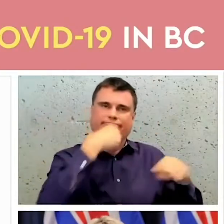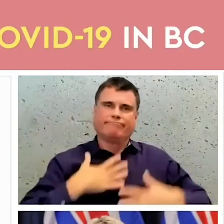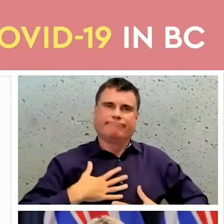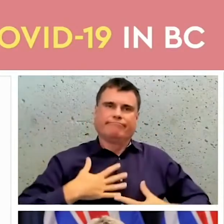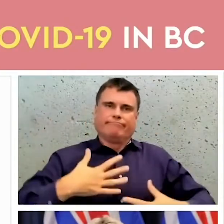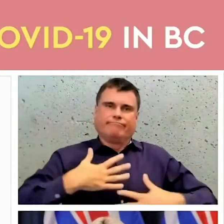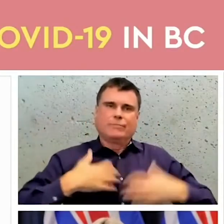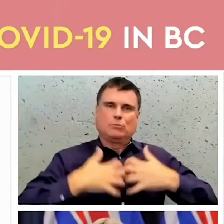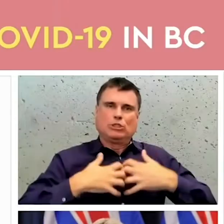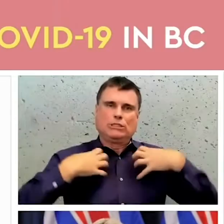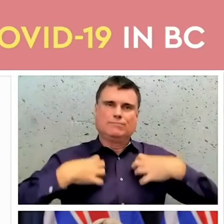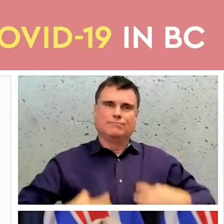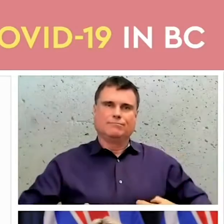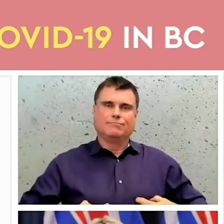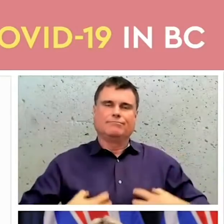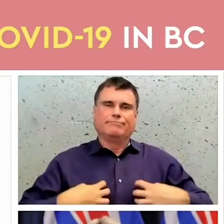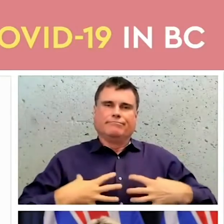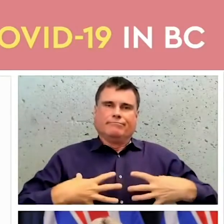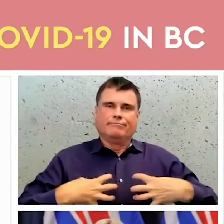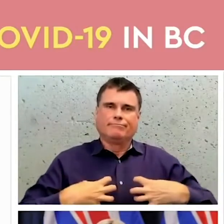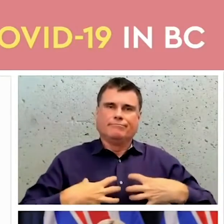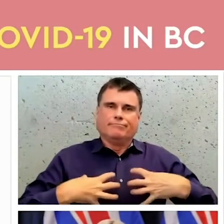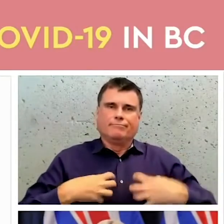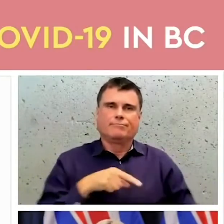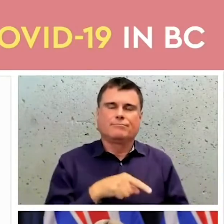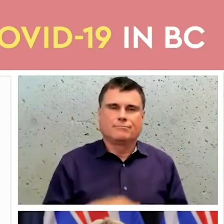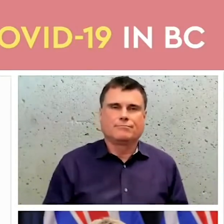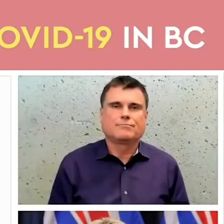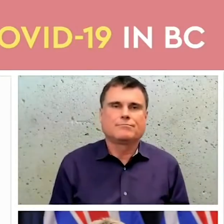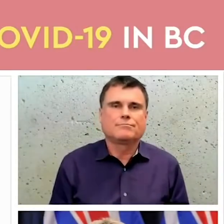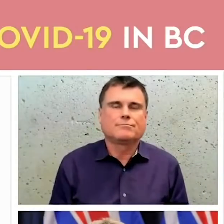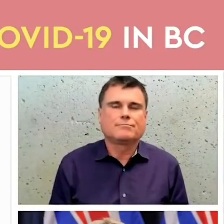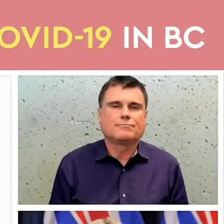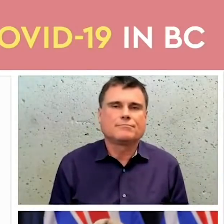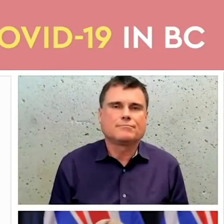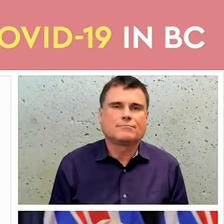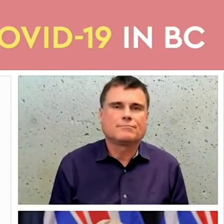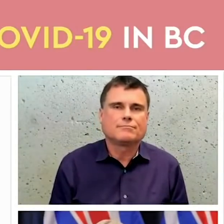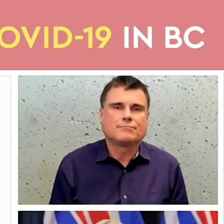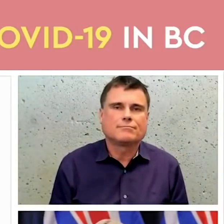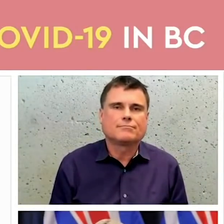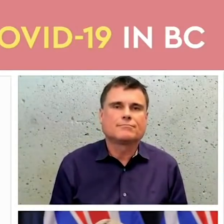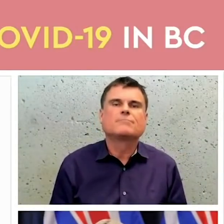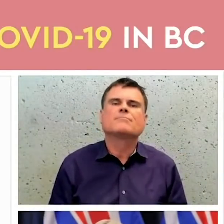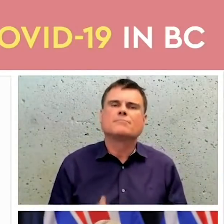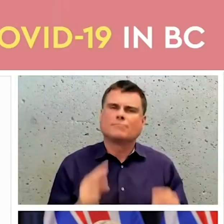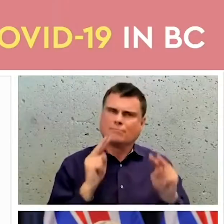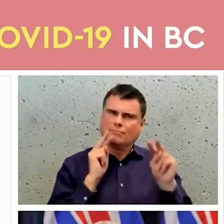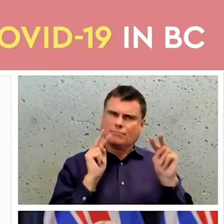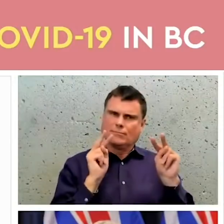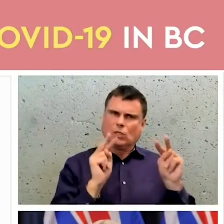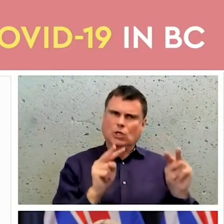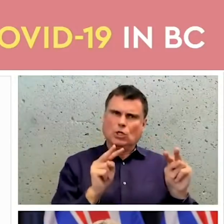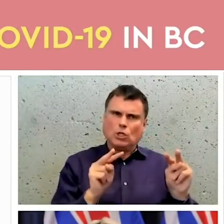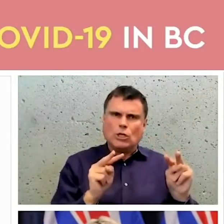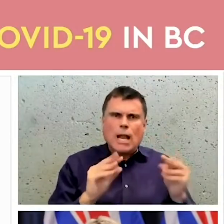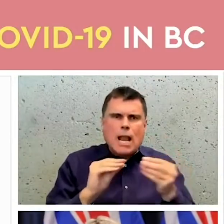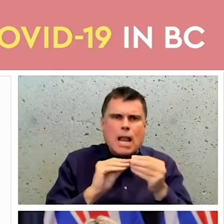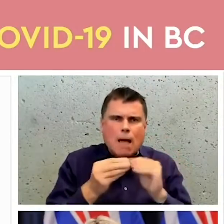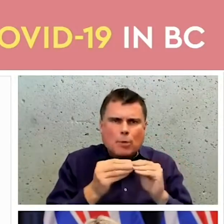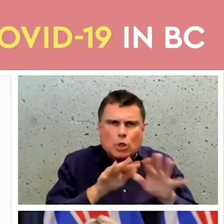about 2.7 per 100,000. And compare that to the risk of hospitalization once somebody is infected. So there's